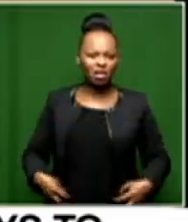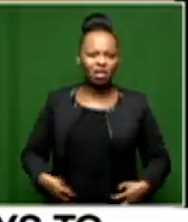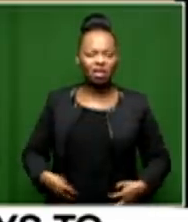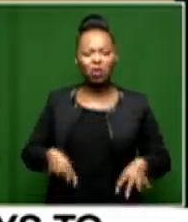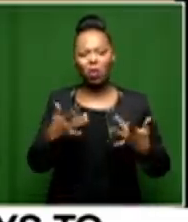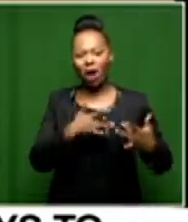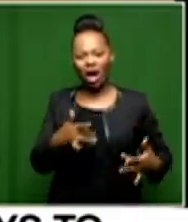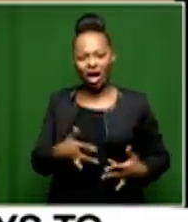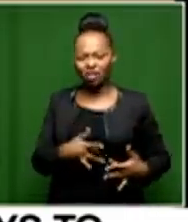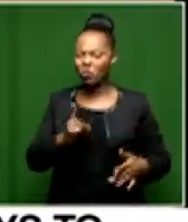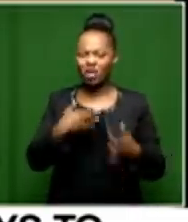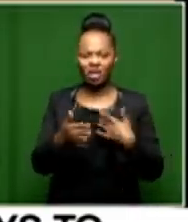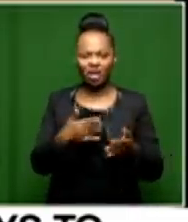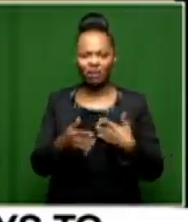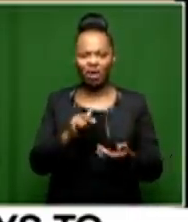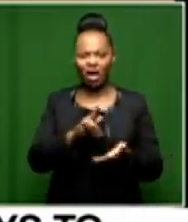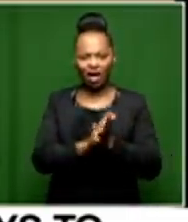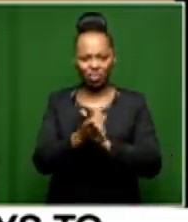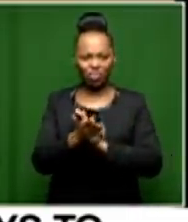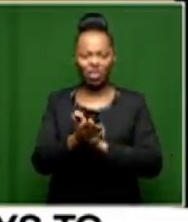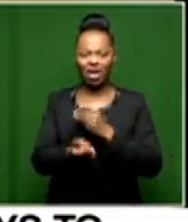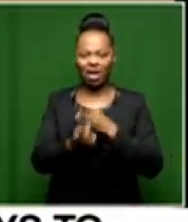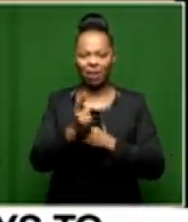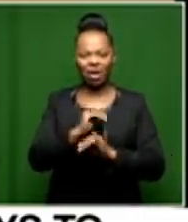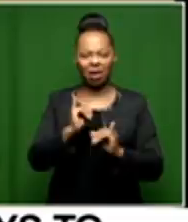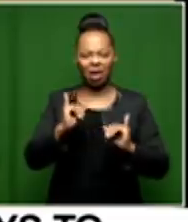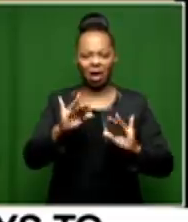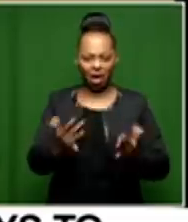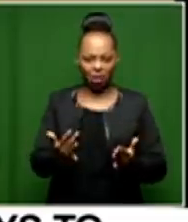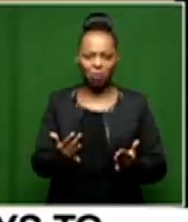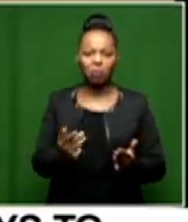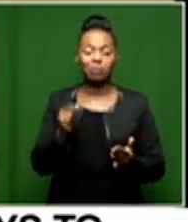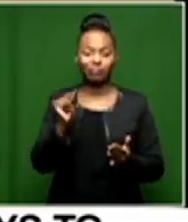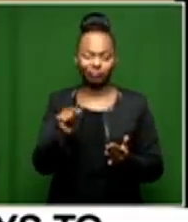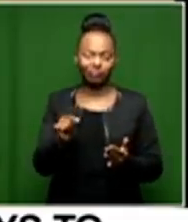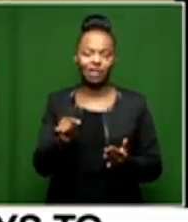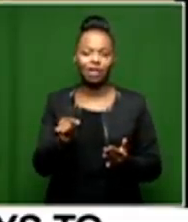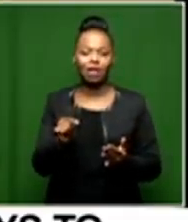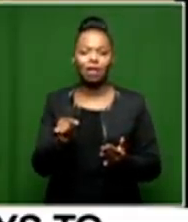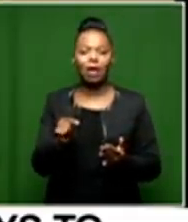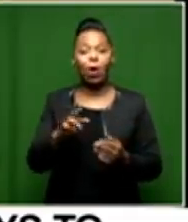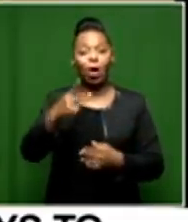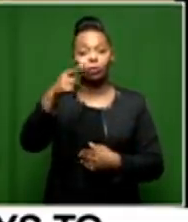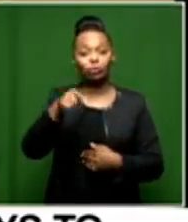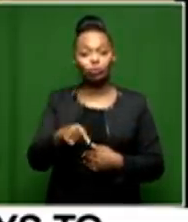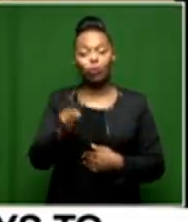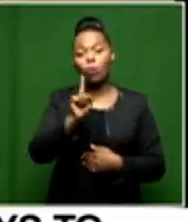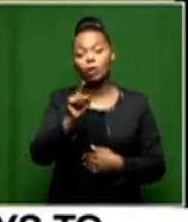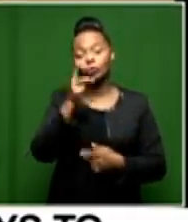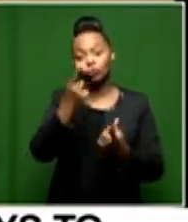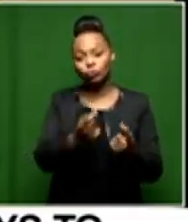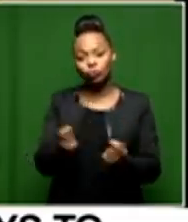or whatever. So it depends what was affected, how badly it was affected, and that's the recovery rate. And then also what you do